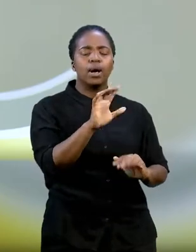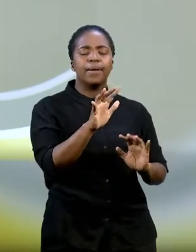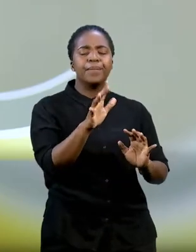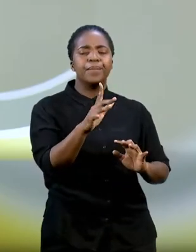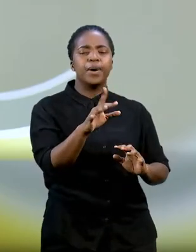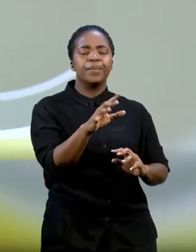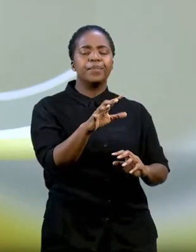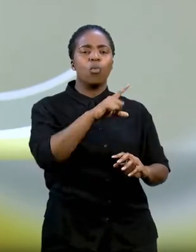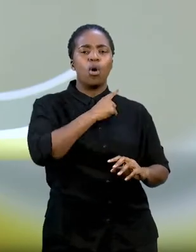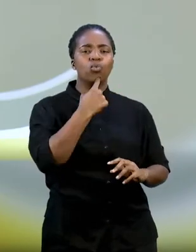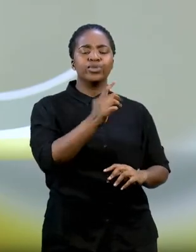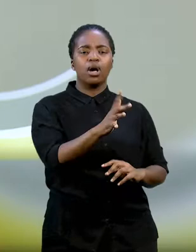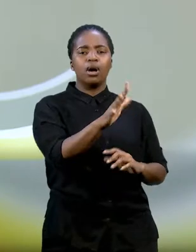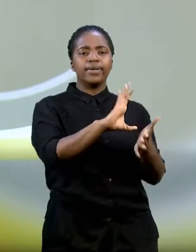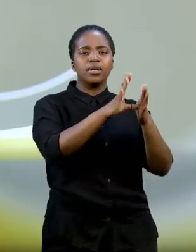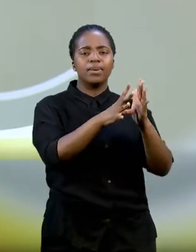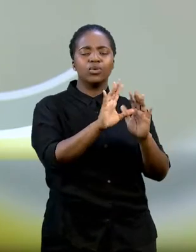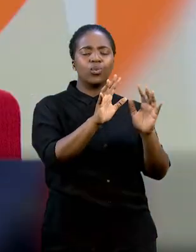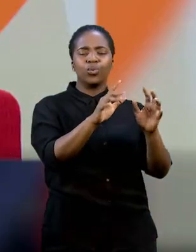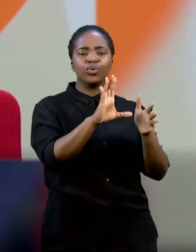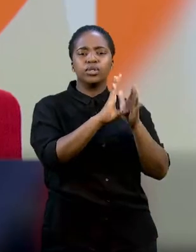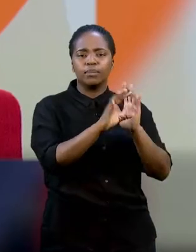umuntu ngoba uthi